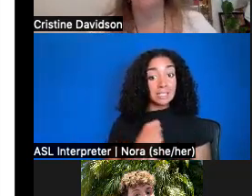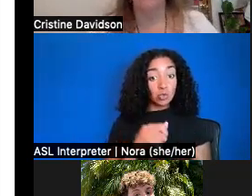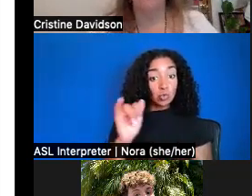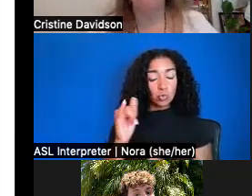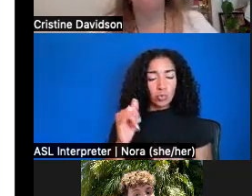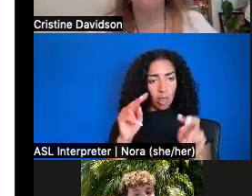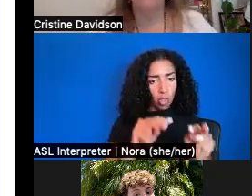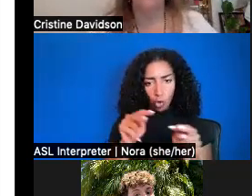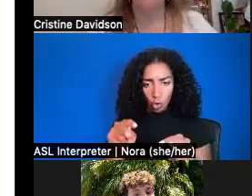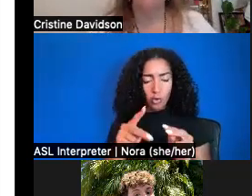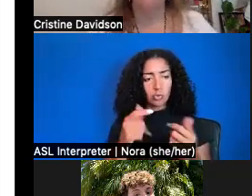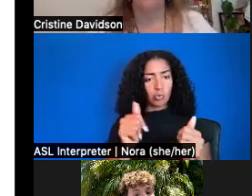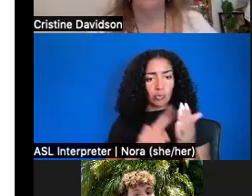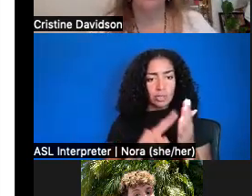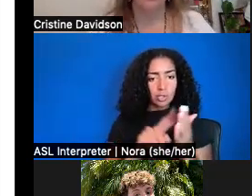information.